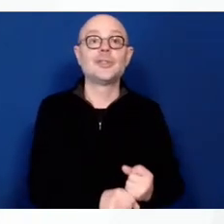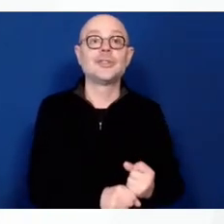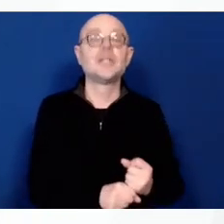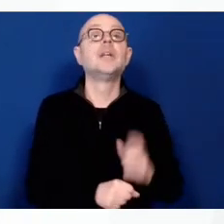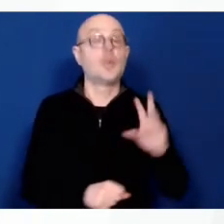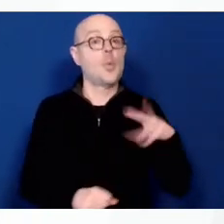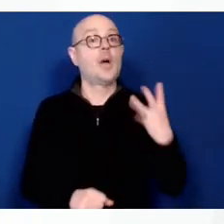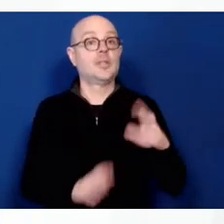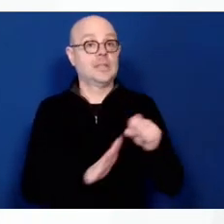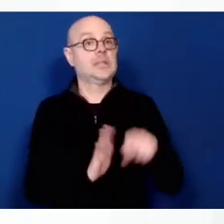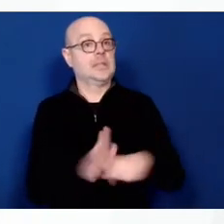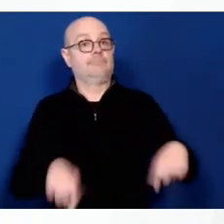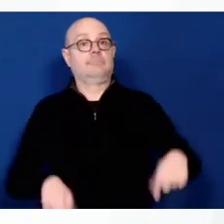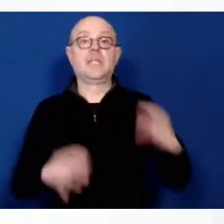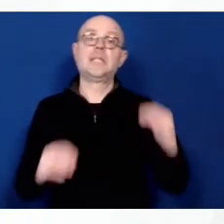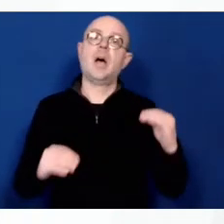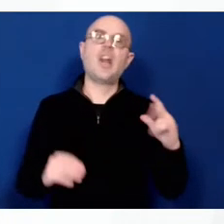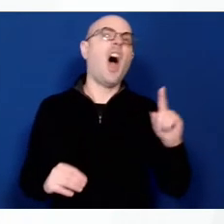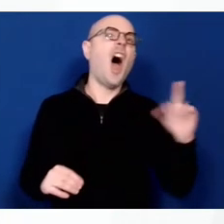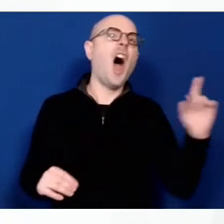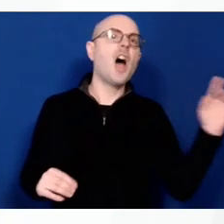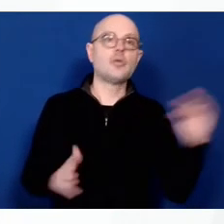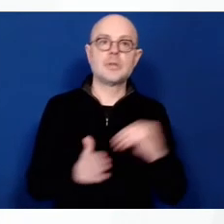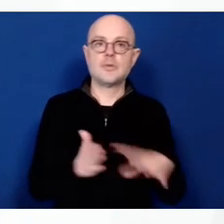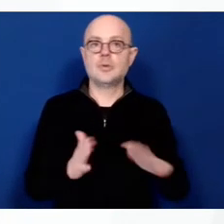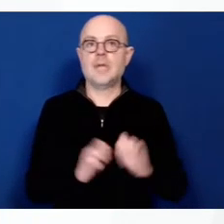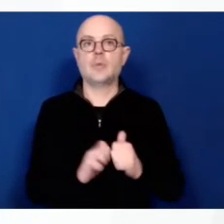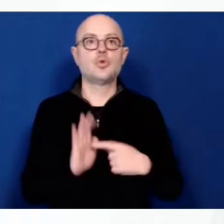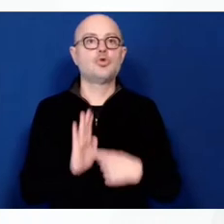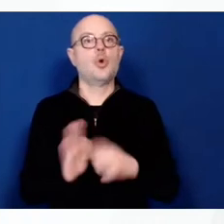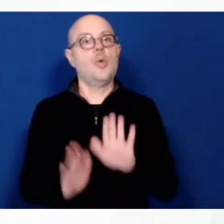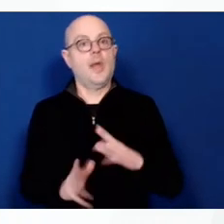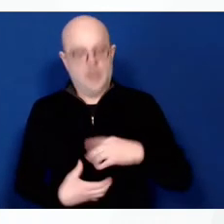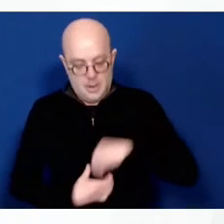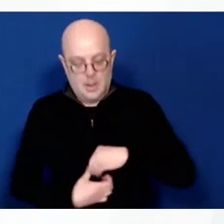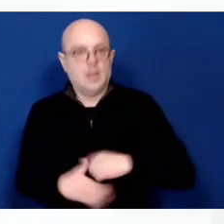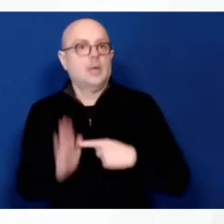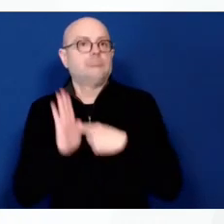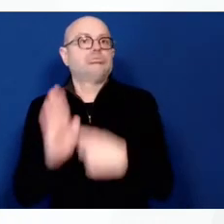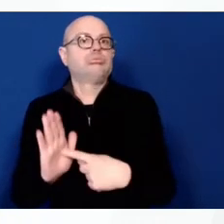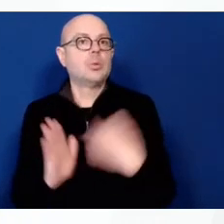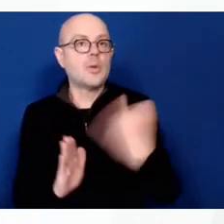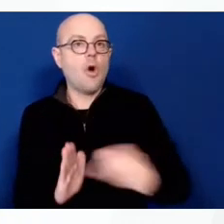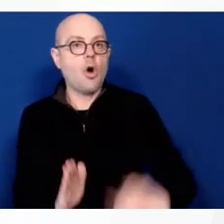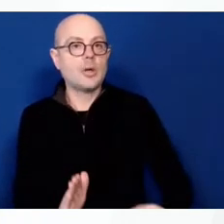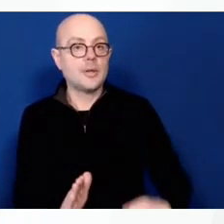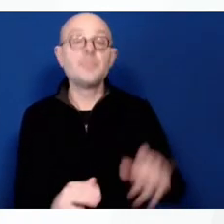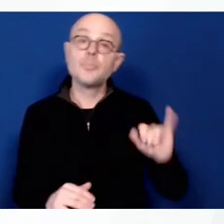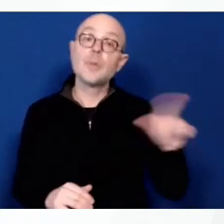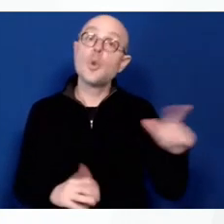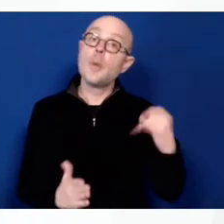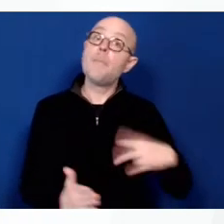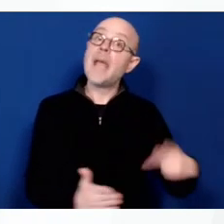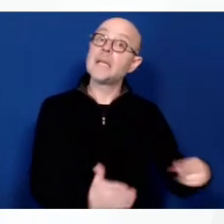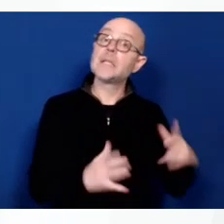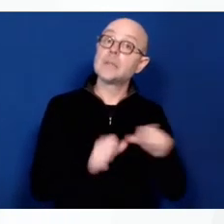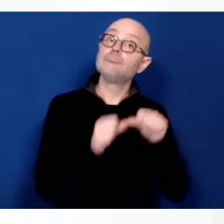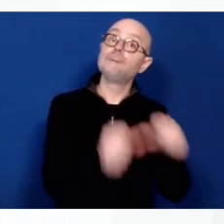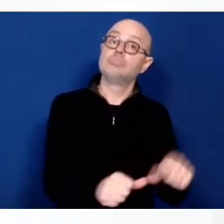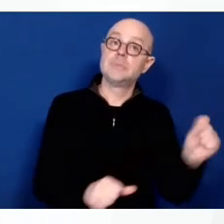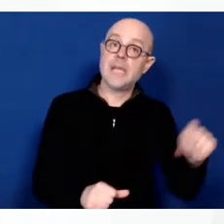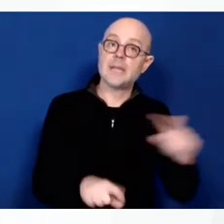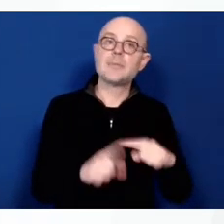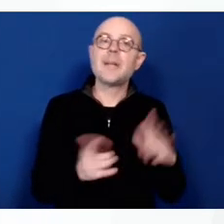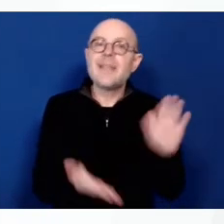hundreds of students how to express their ideas through art. He made paintings, although not quite as many as he had before. He spoke